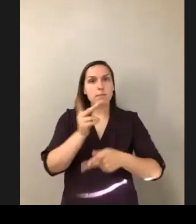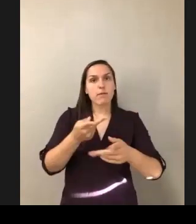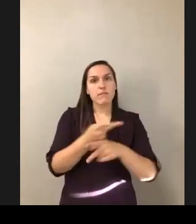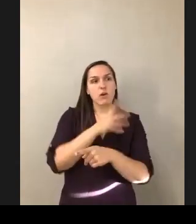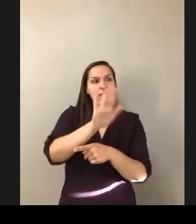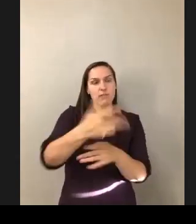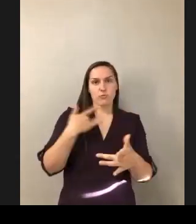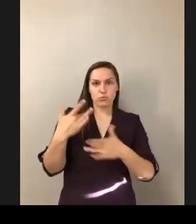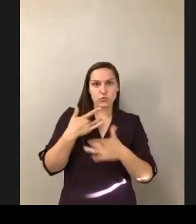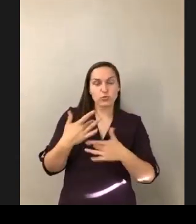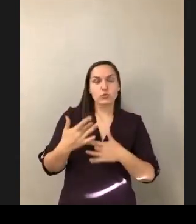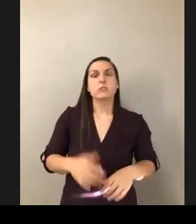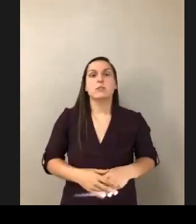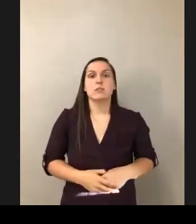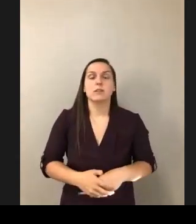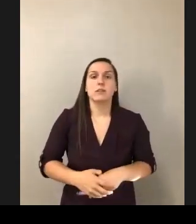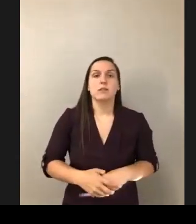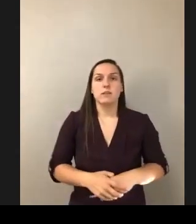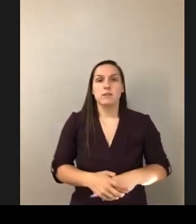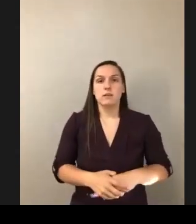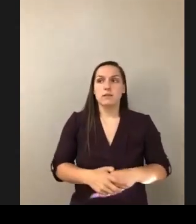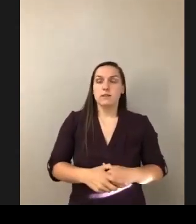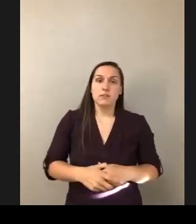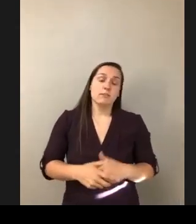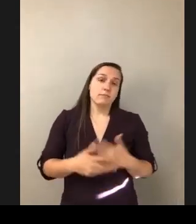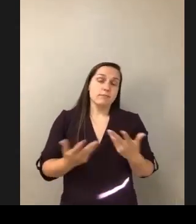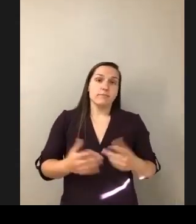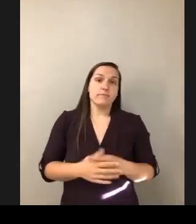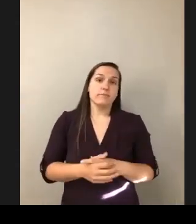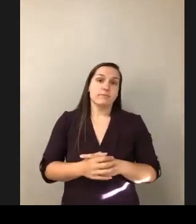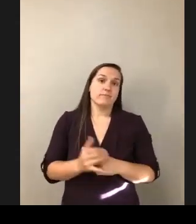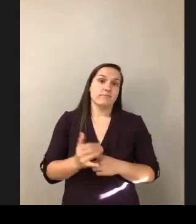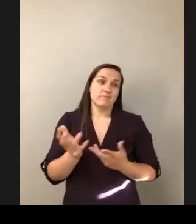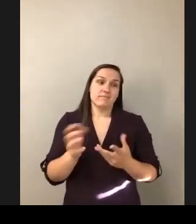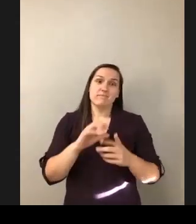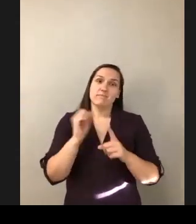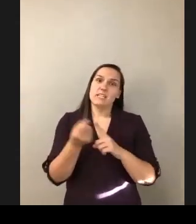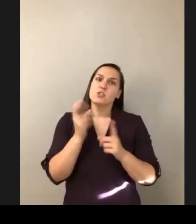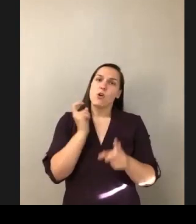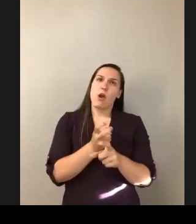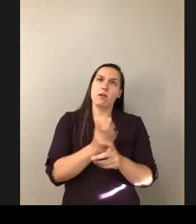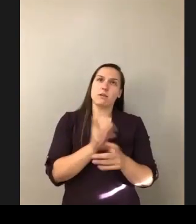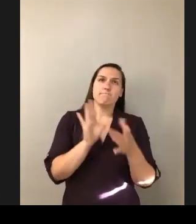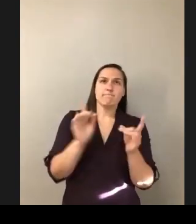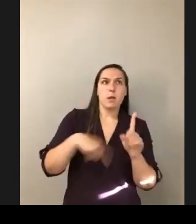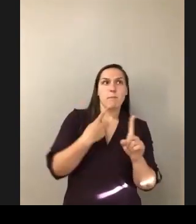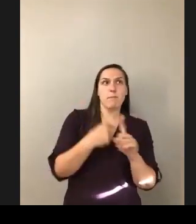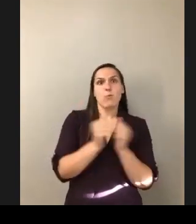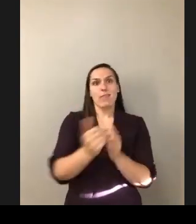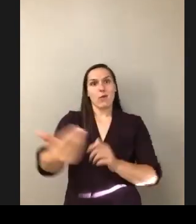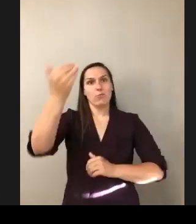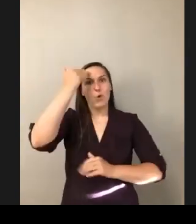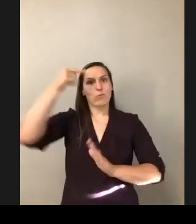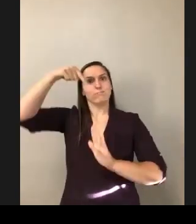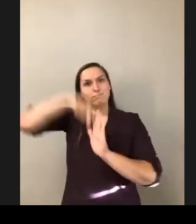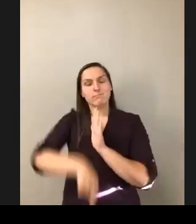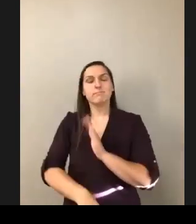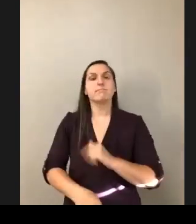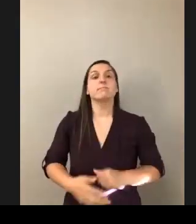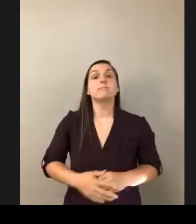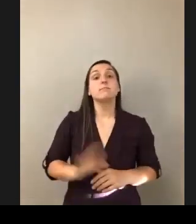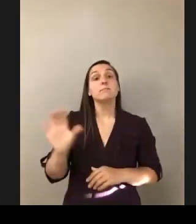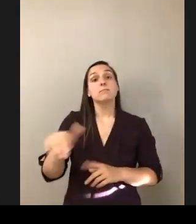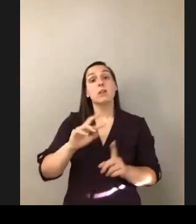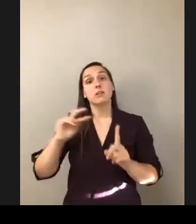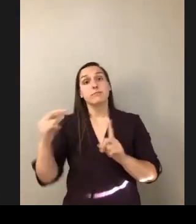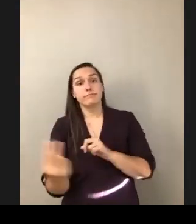are, it's a hard situation to speculate about. Another area might be to reach out